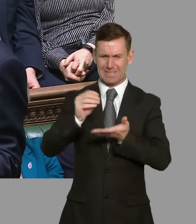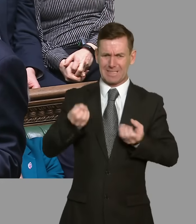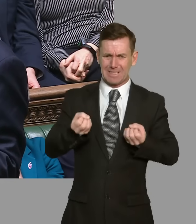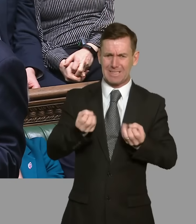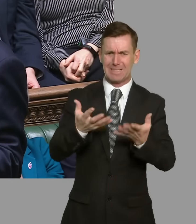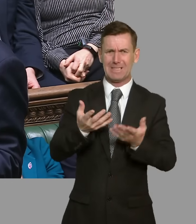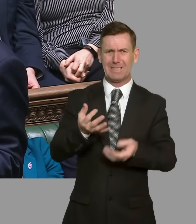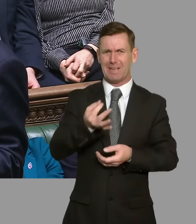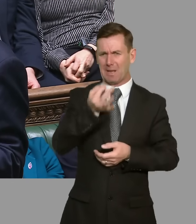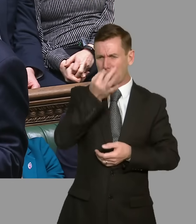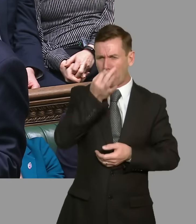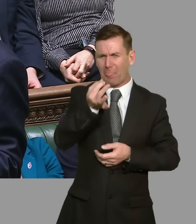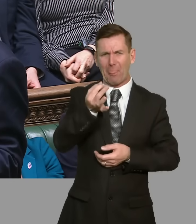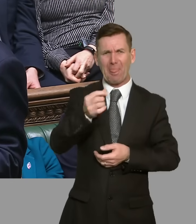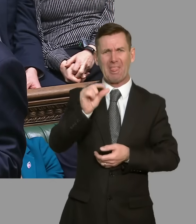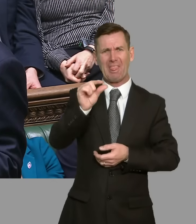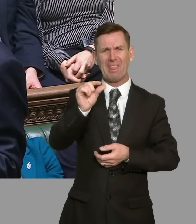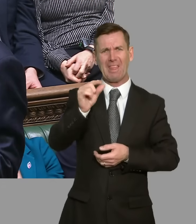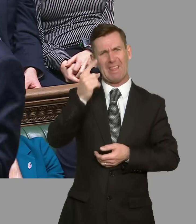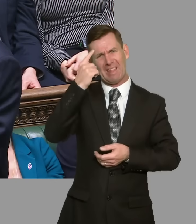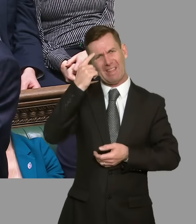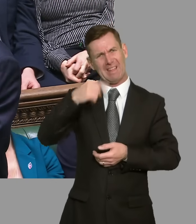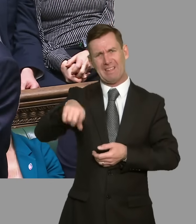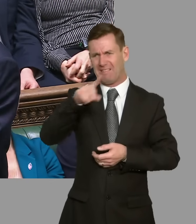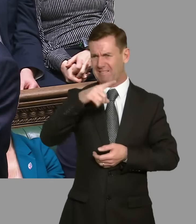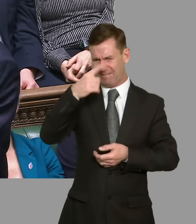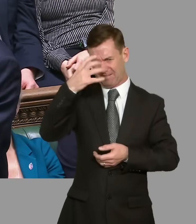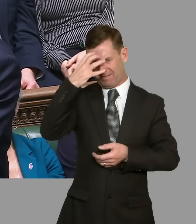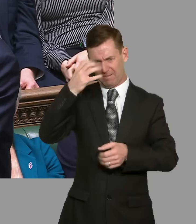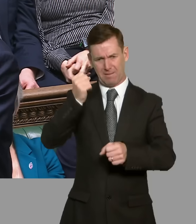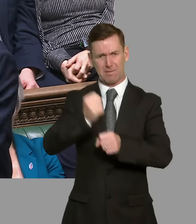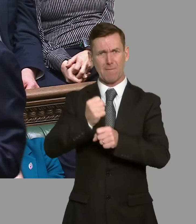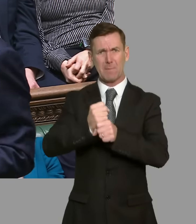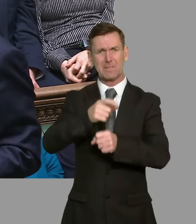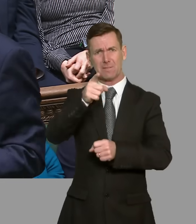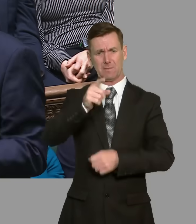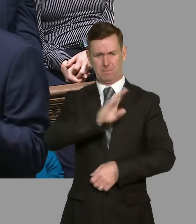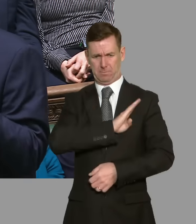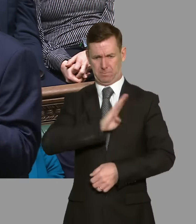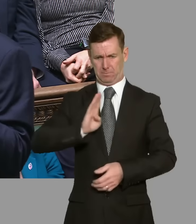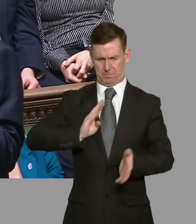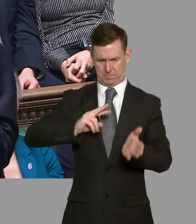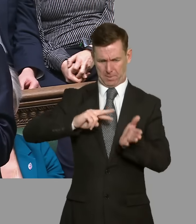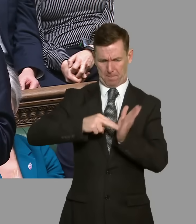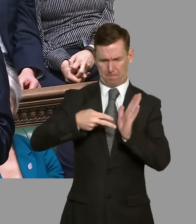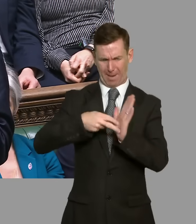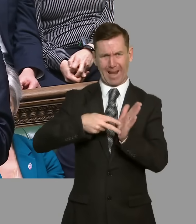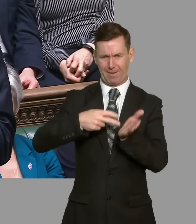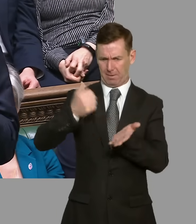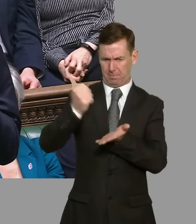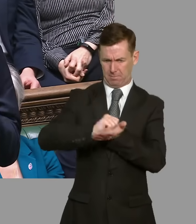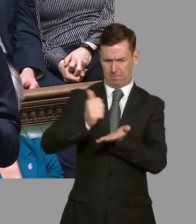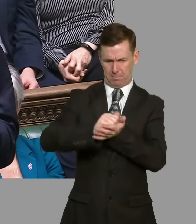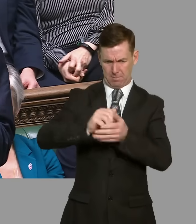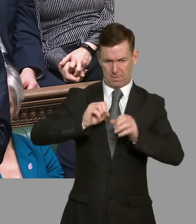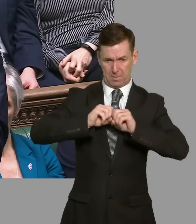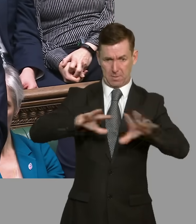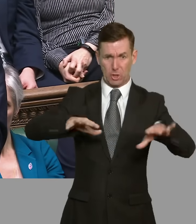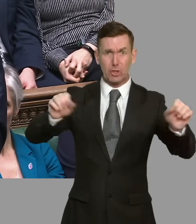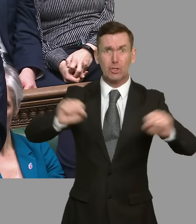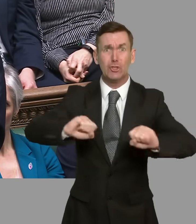published the defence investment plan that was promised last autumn. And that delay is putting